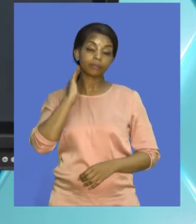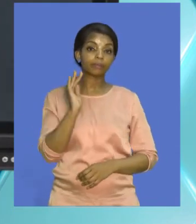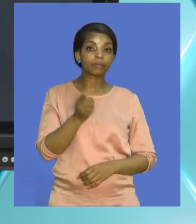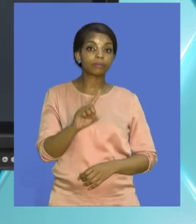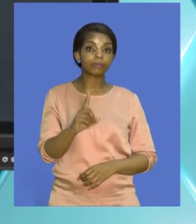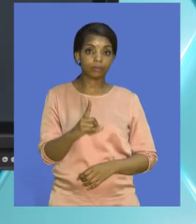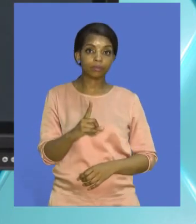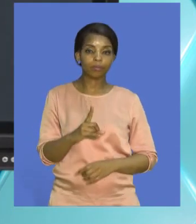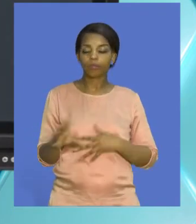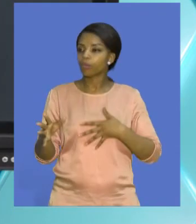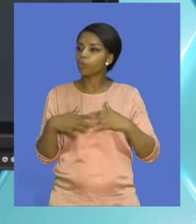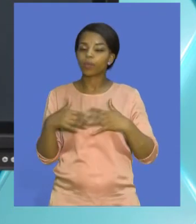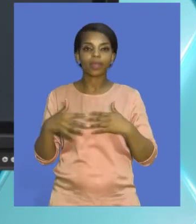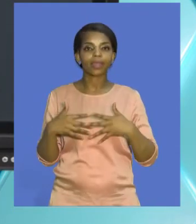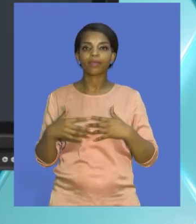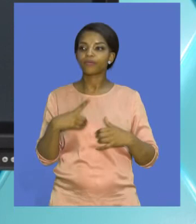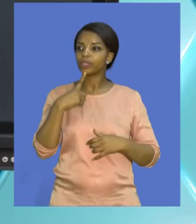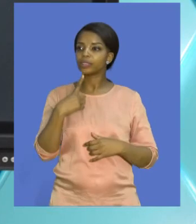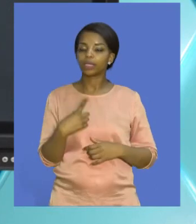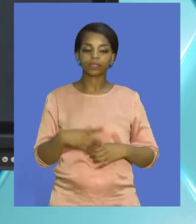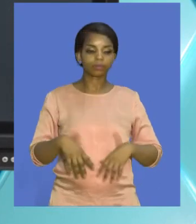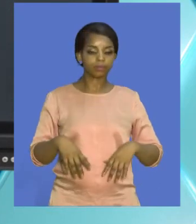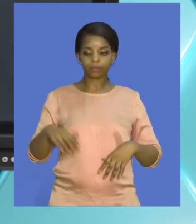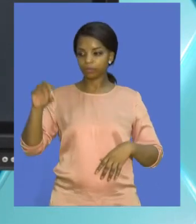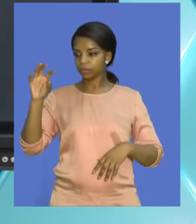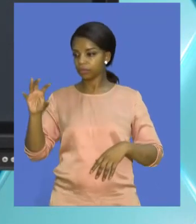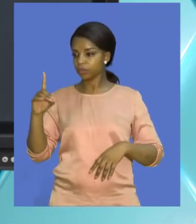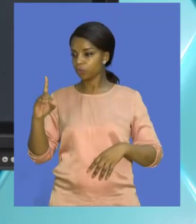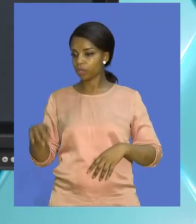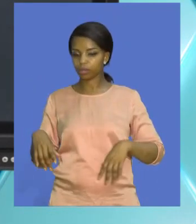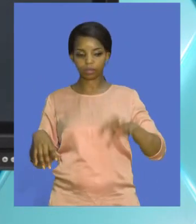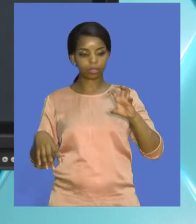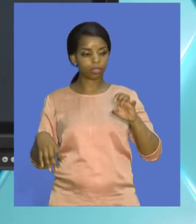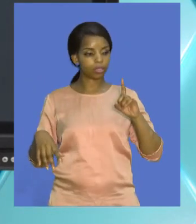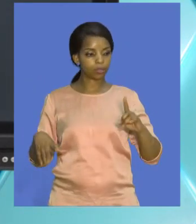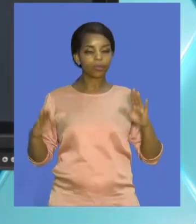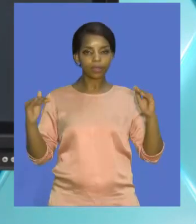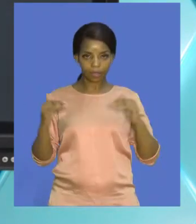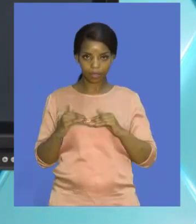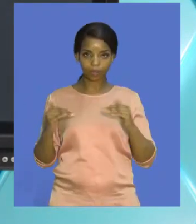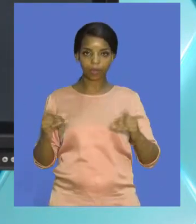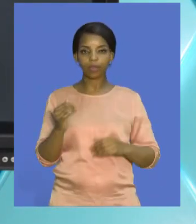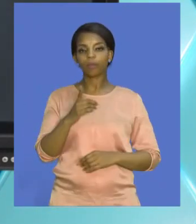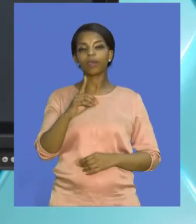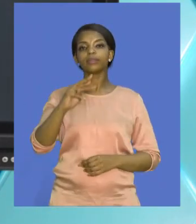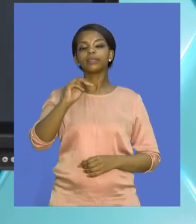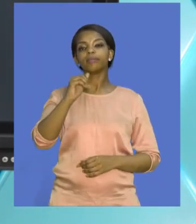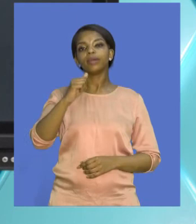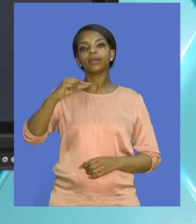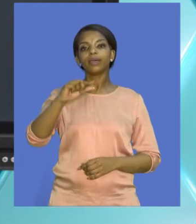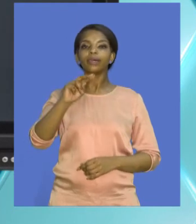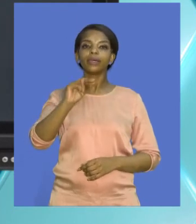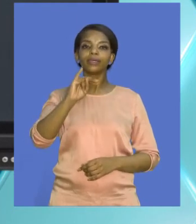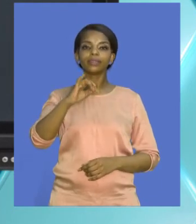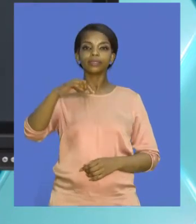force charge 1 exerts on charge 2, it's equal in magnitude to that exerted by charge 2 on charge 1,